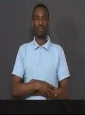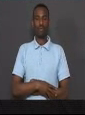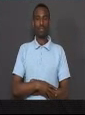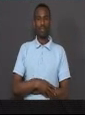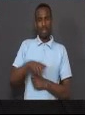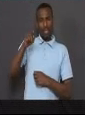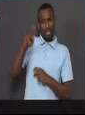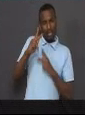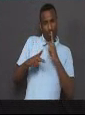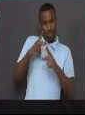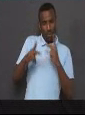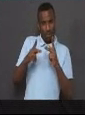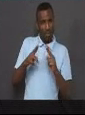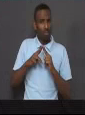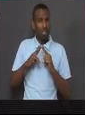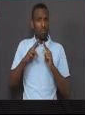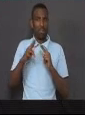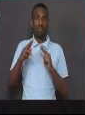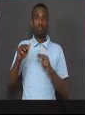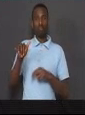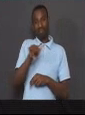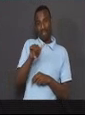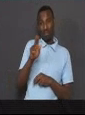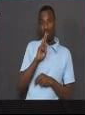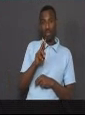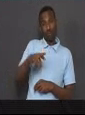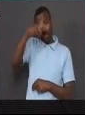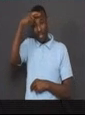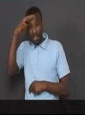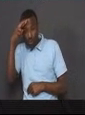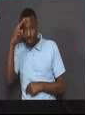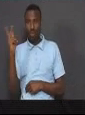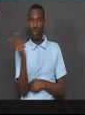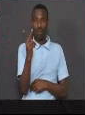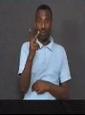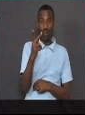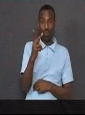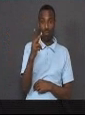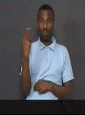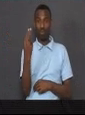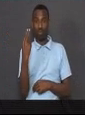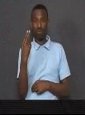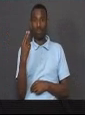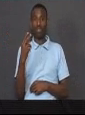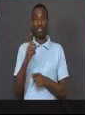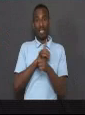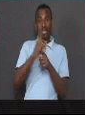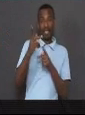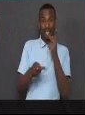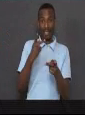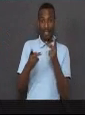These processes are very similar because they both involve a direct